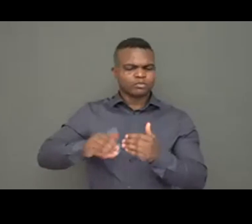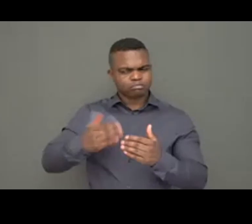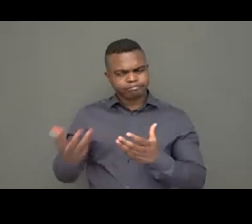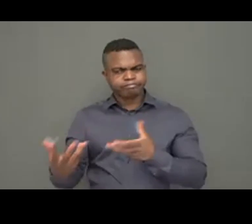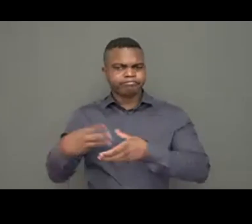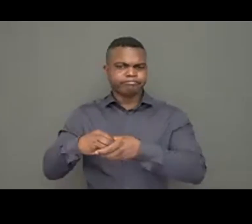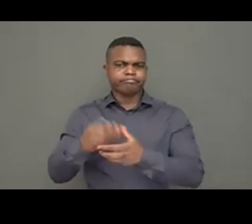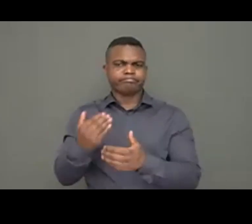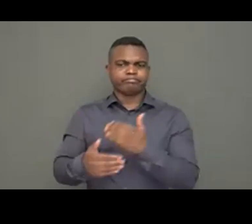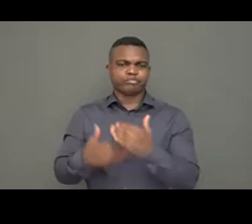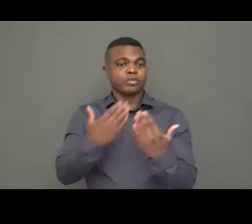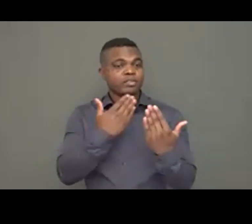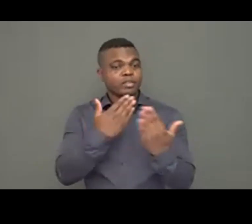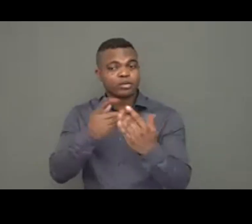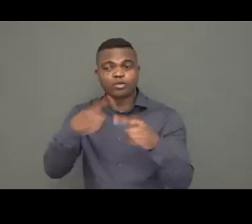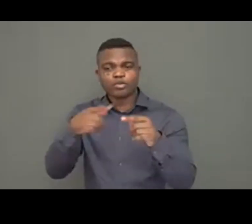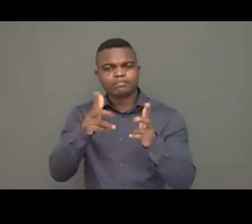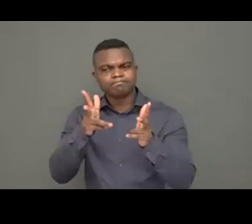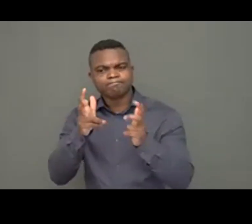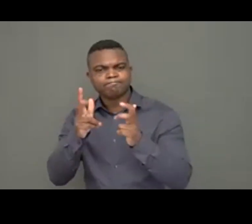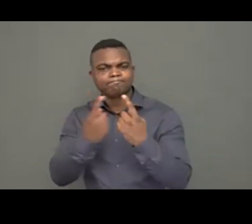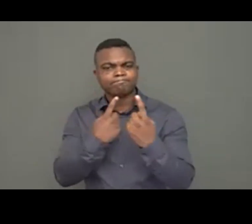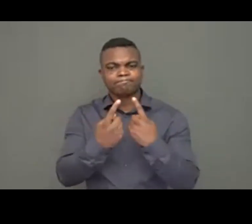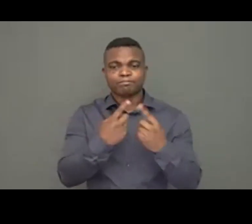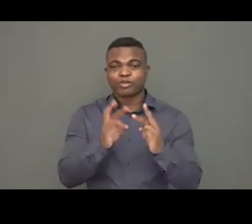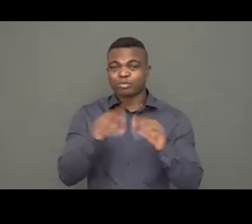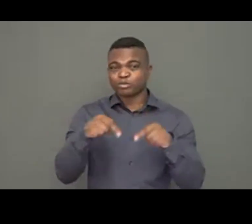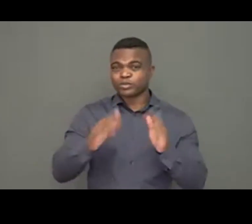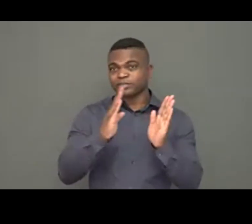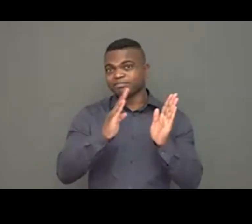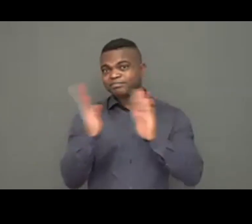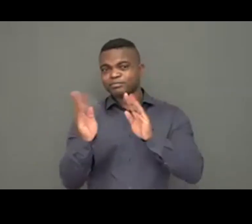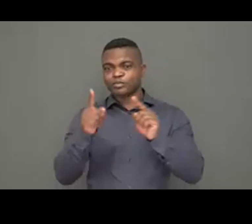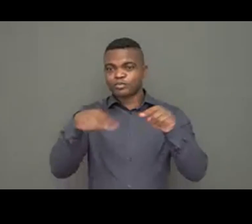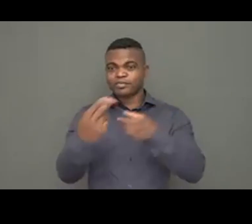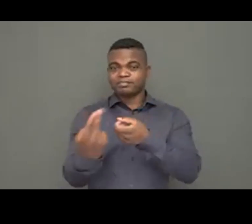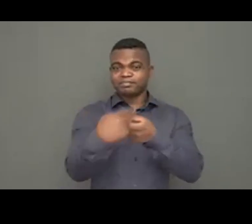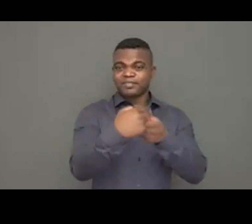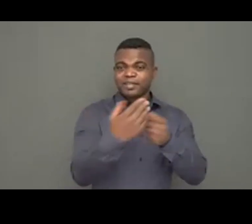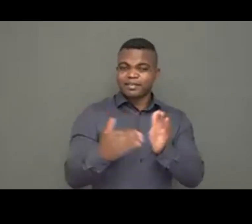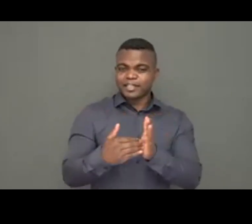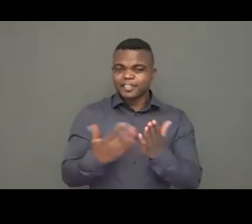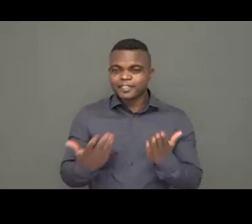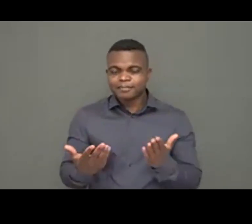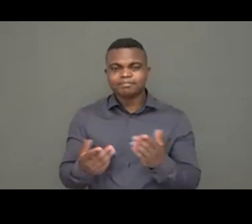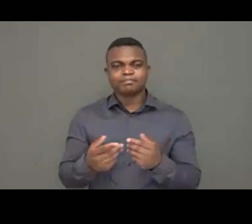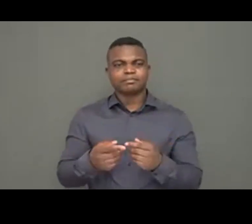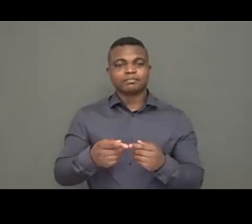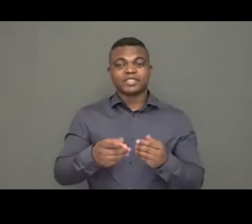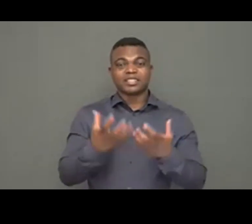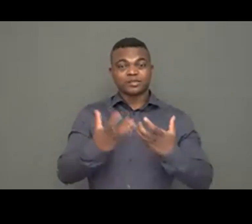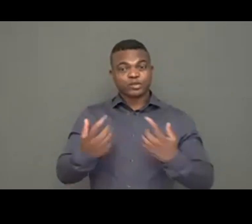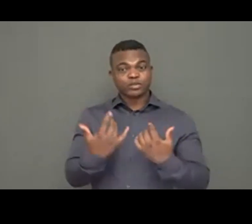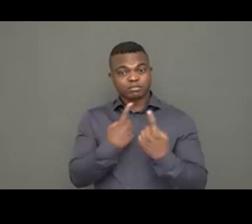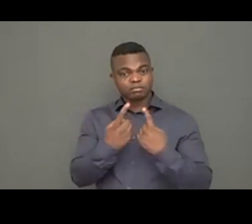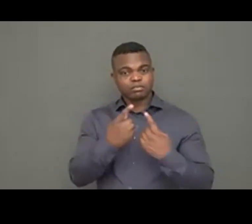session. We will be sharing resources, and we will be hearing more about the core humanitarian standards and our journey into that